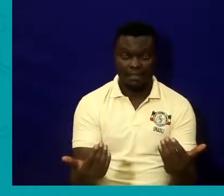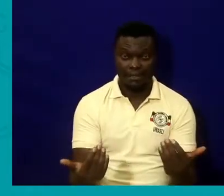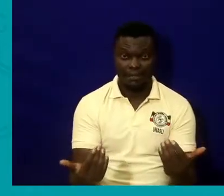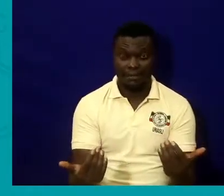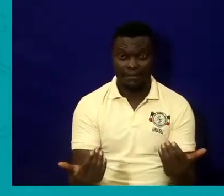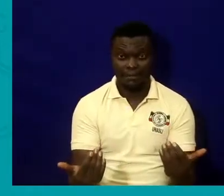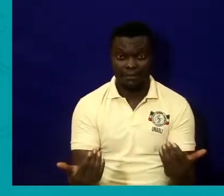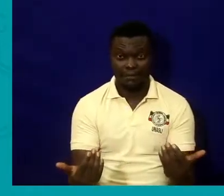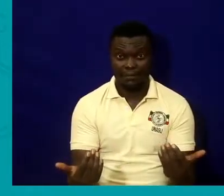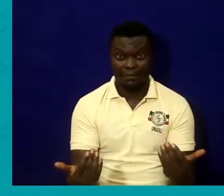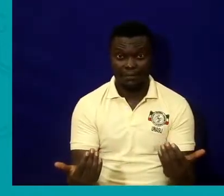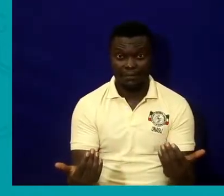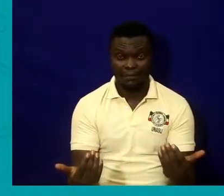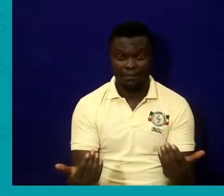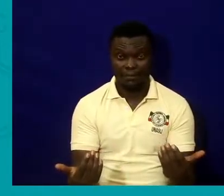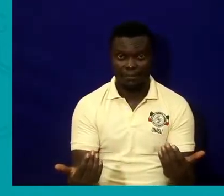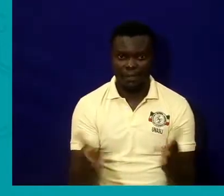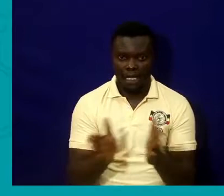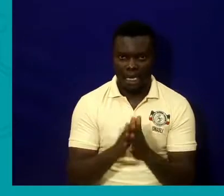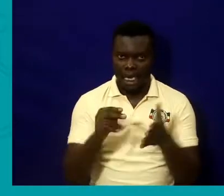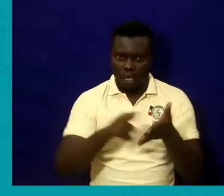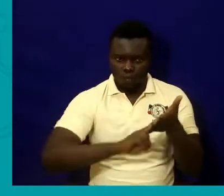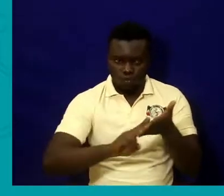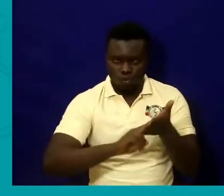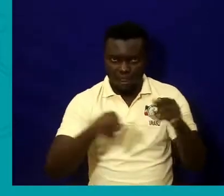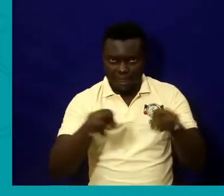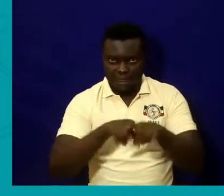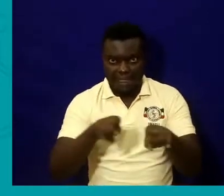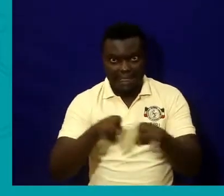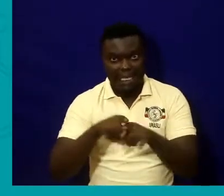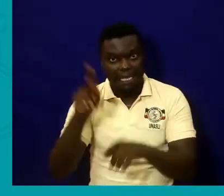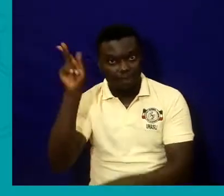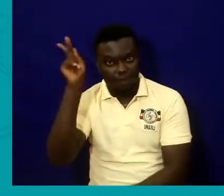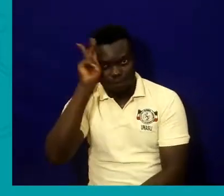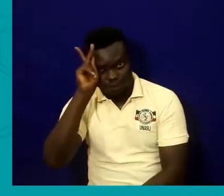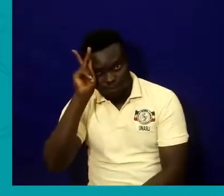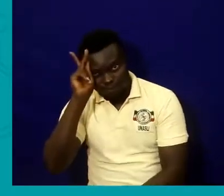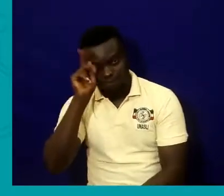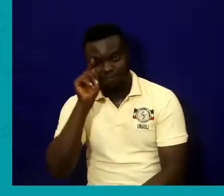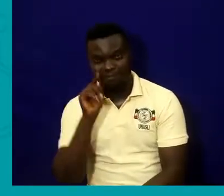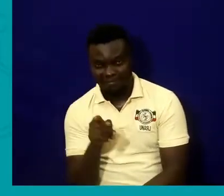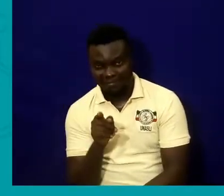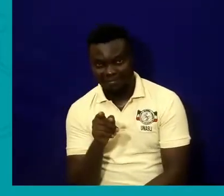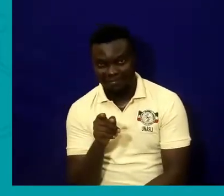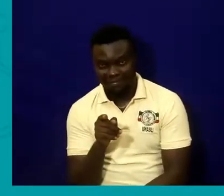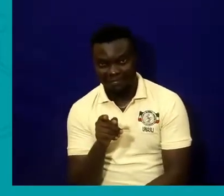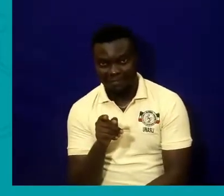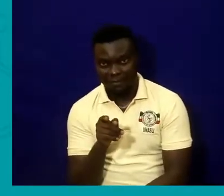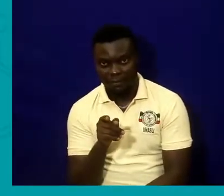So, we shall use the same knowledge